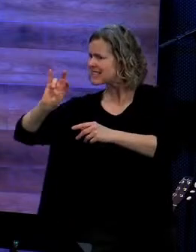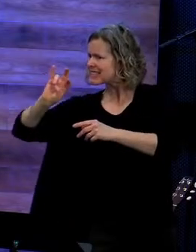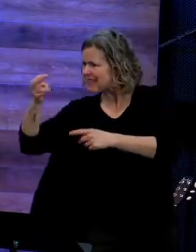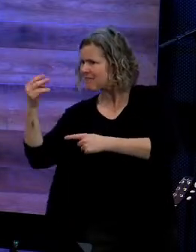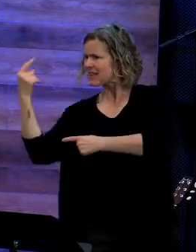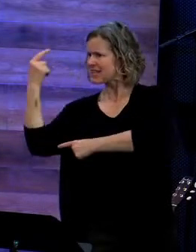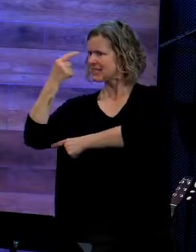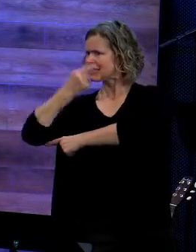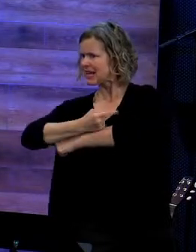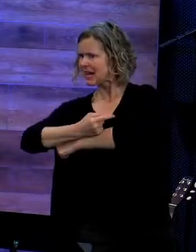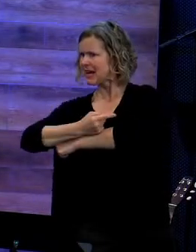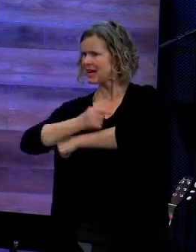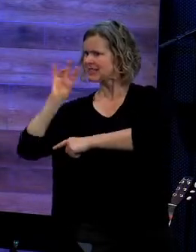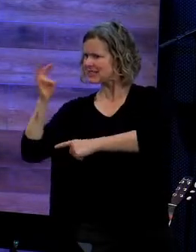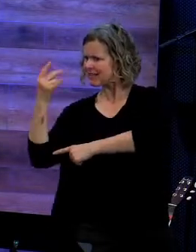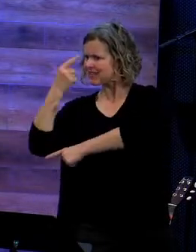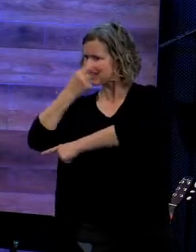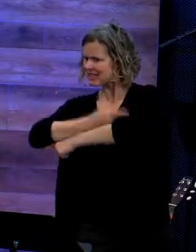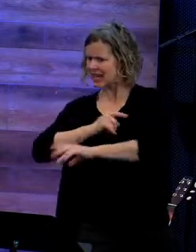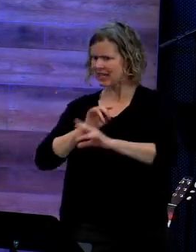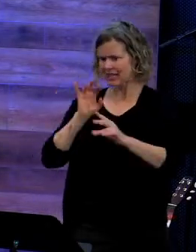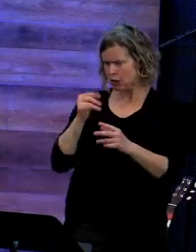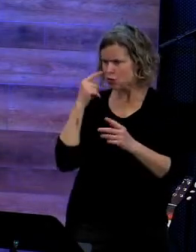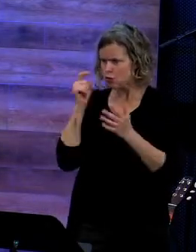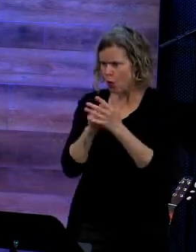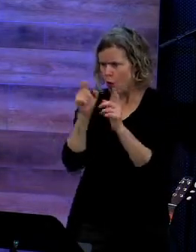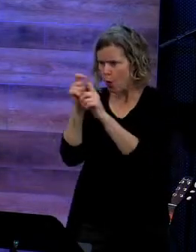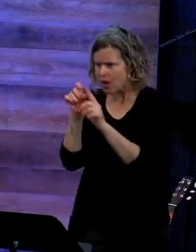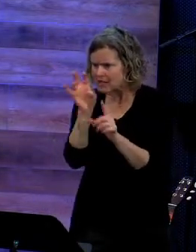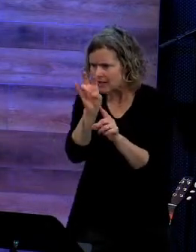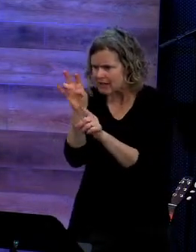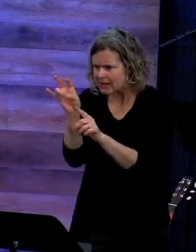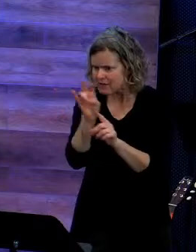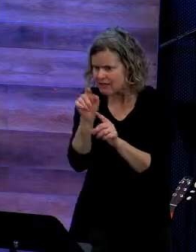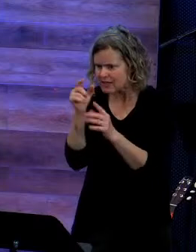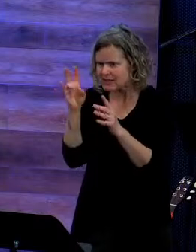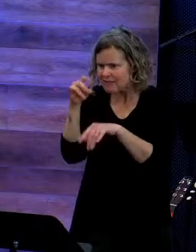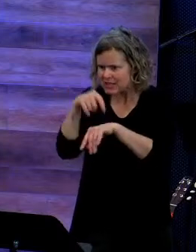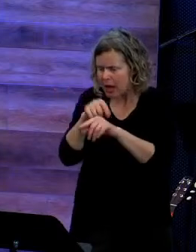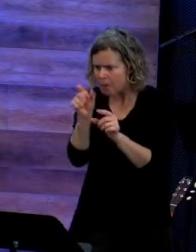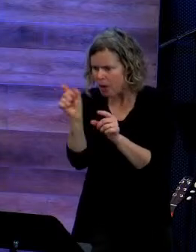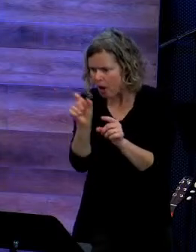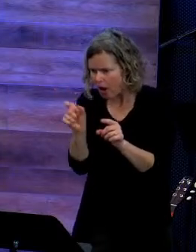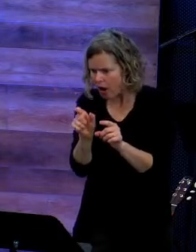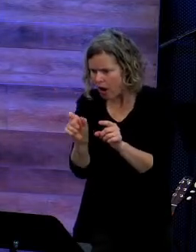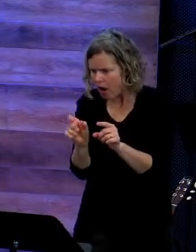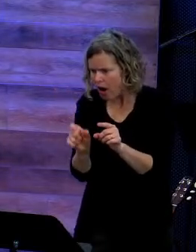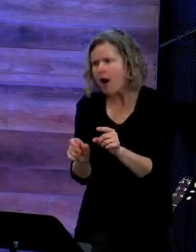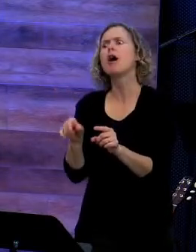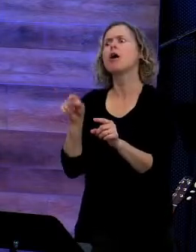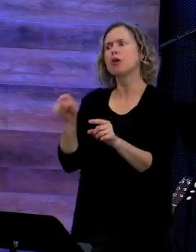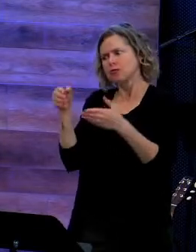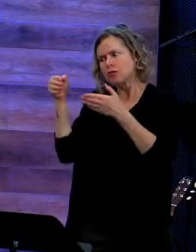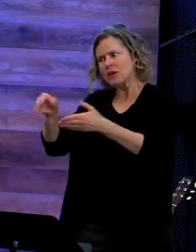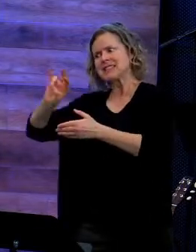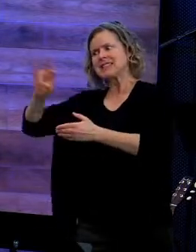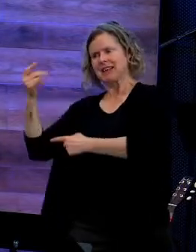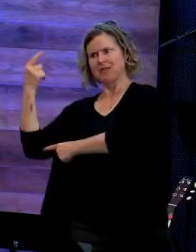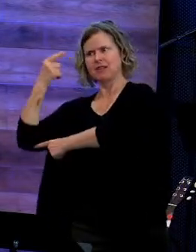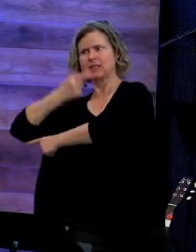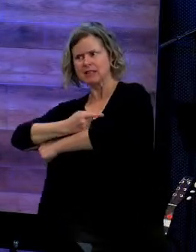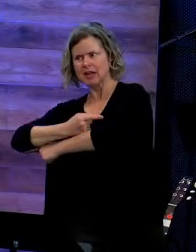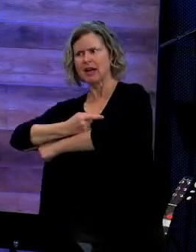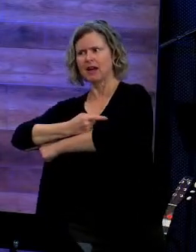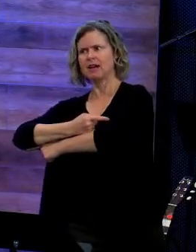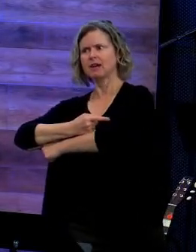the 2nd page of the Bible, Genesis 2, verses 1 through 3. I'll have it up on the screen there for you. So